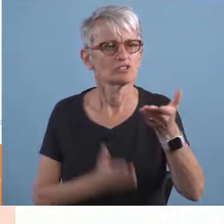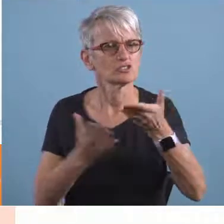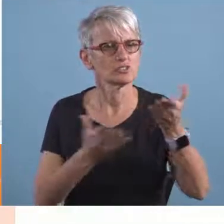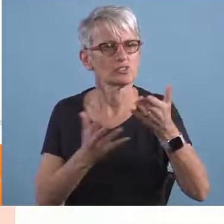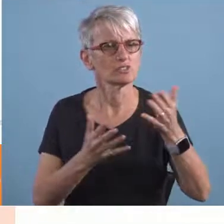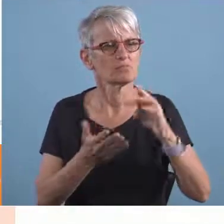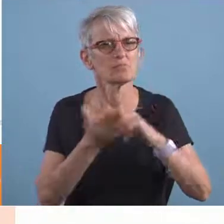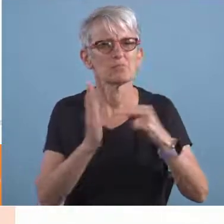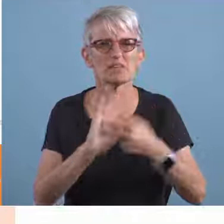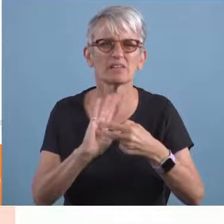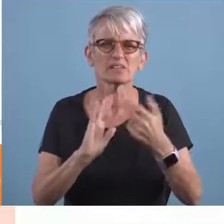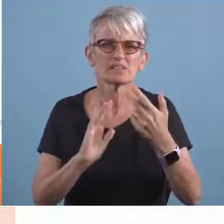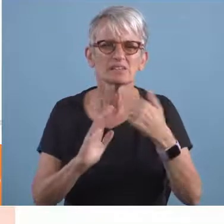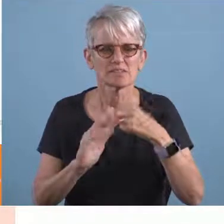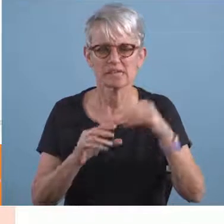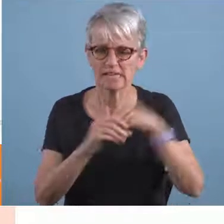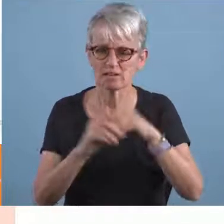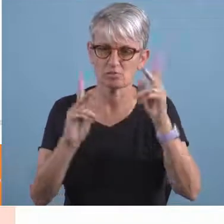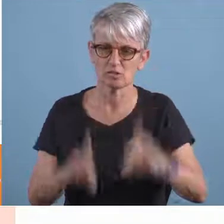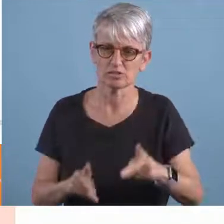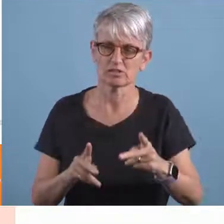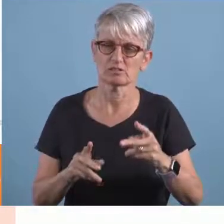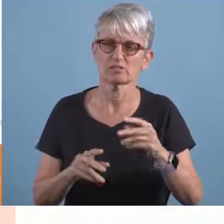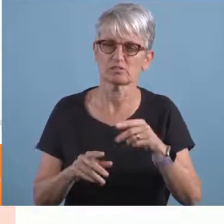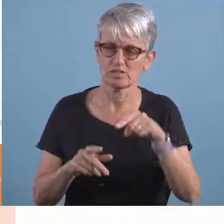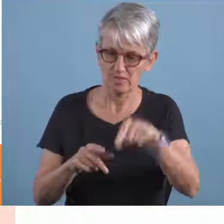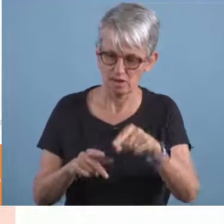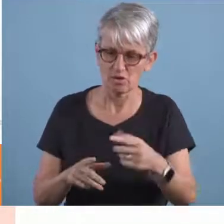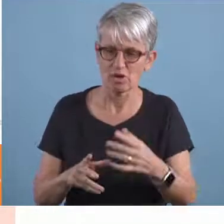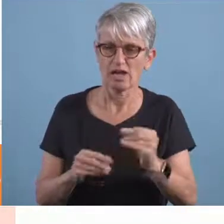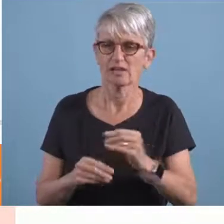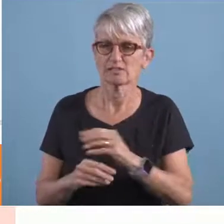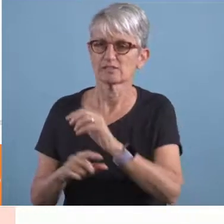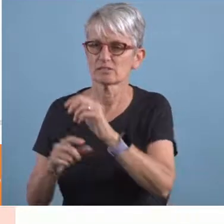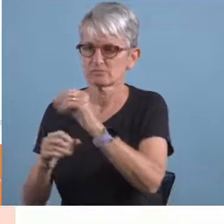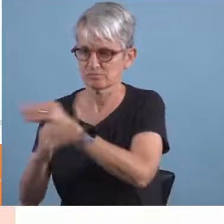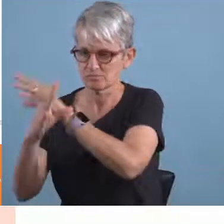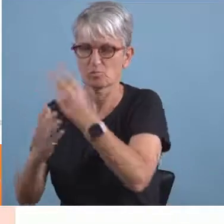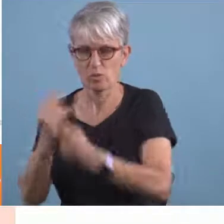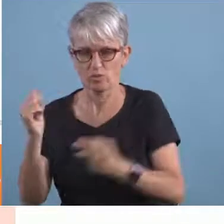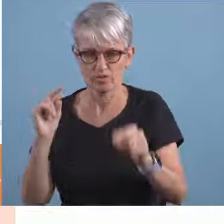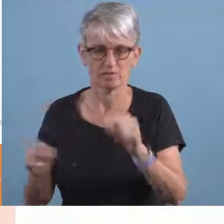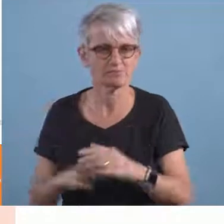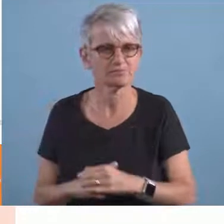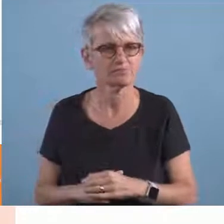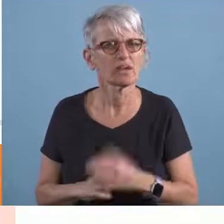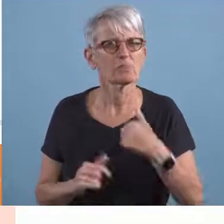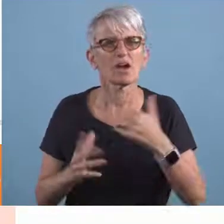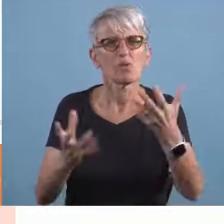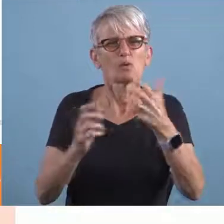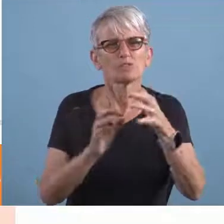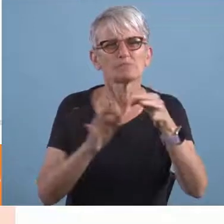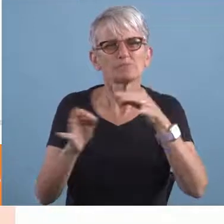Hybrid being some in-person sessions, some telepractice sessions. And I'm going to take a second to talk about